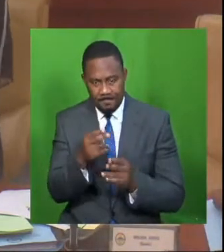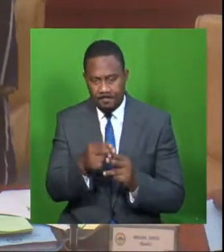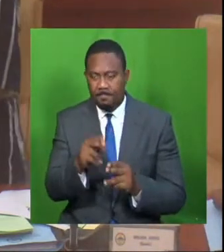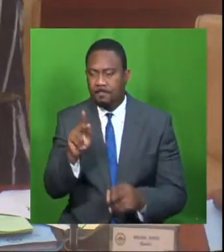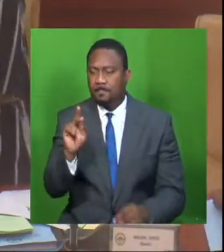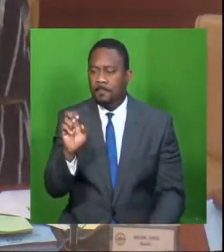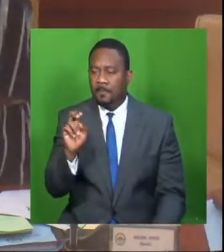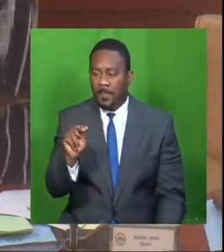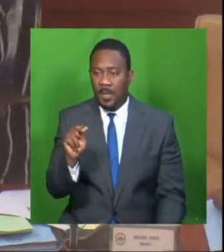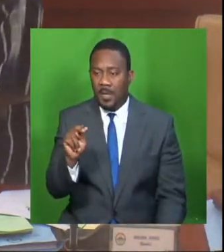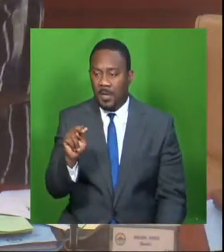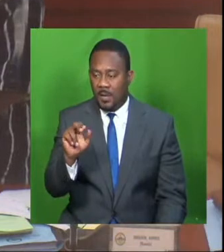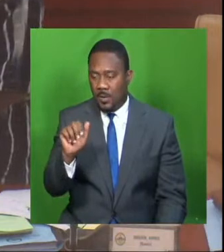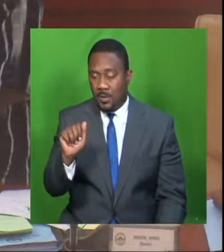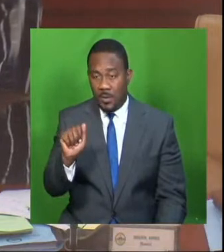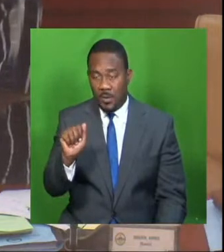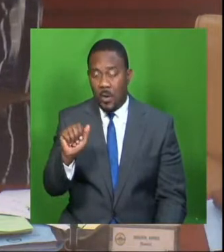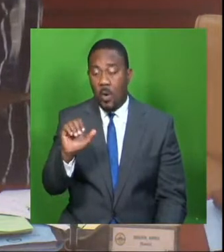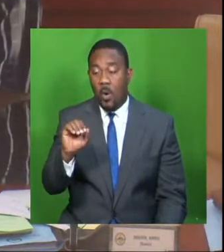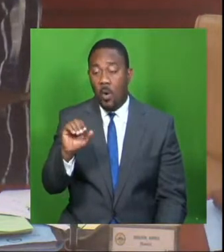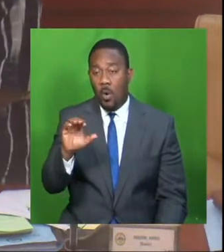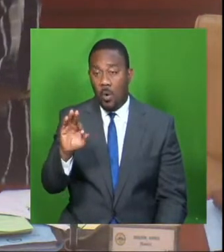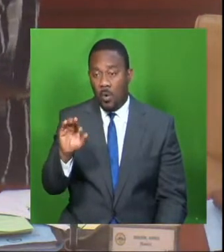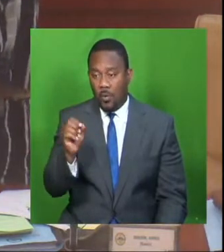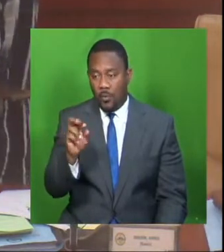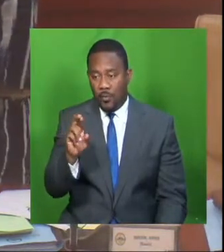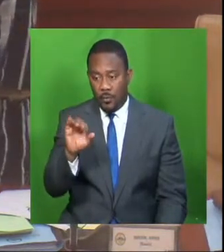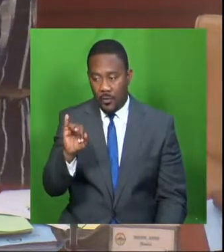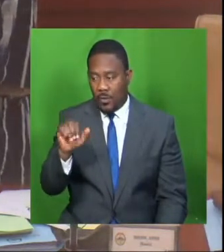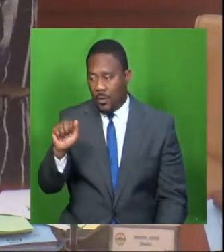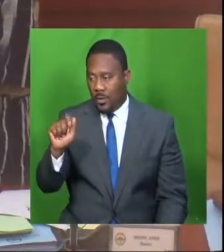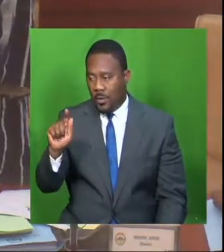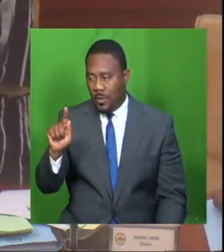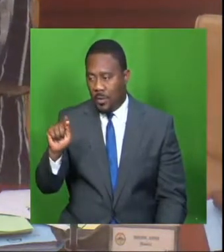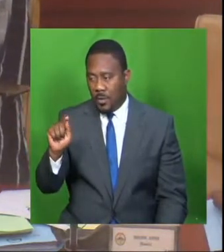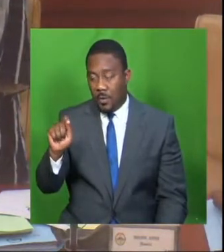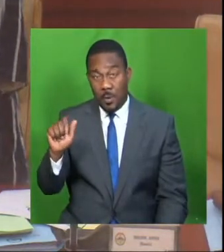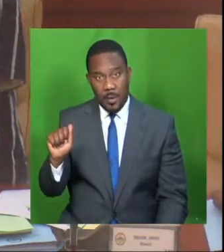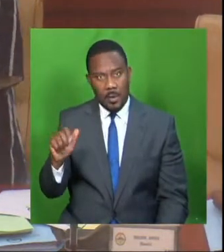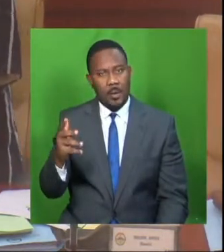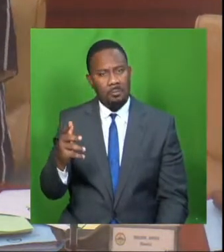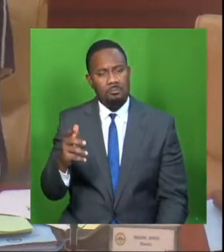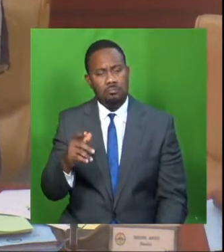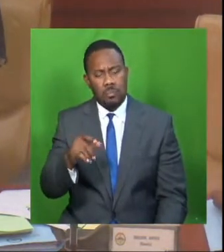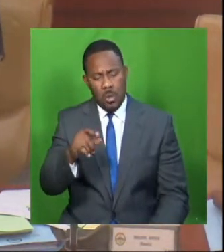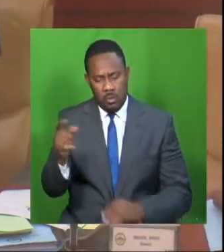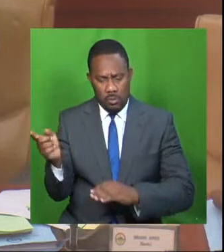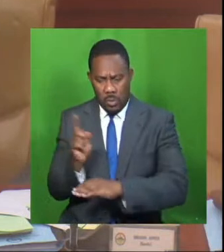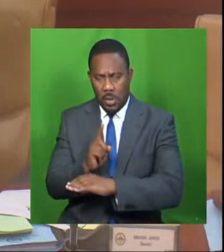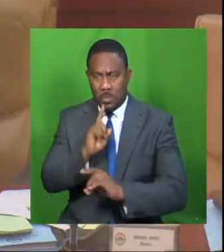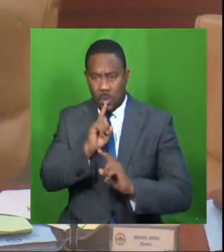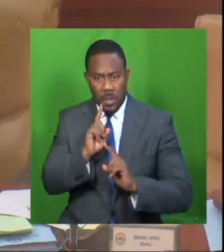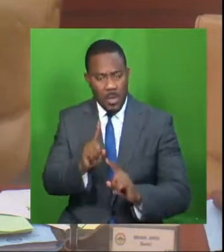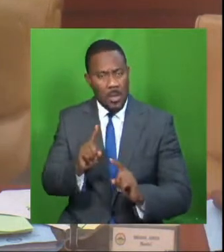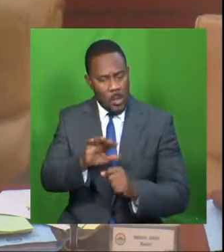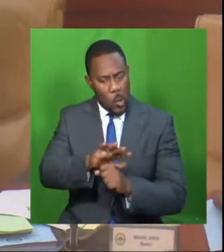1602, and we arranged business for this week. At the business committee meeting, Mr.